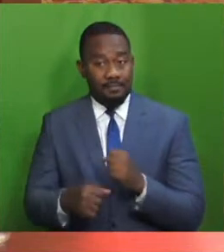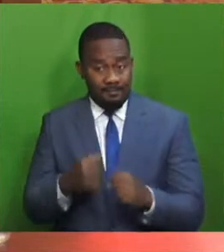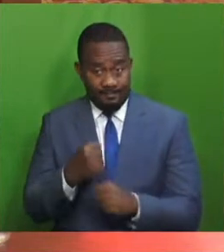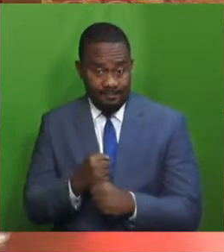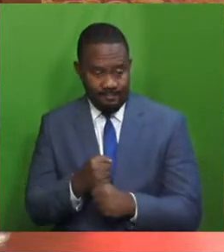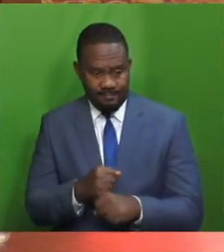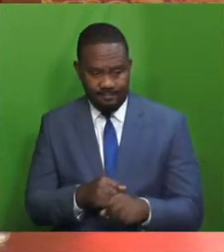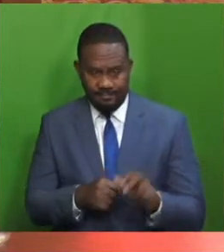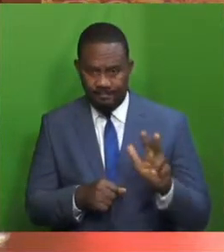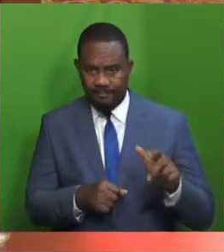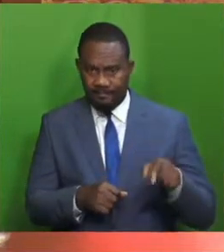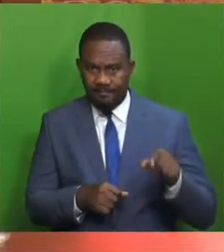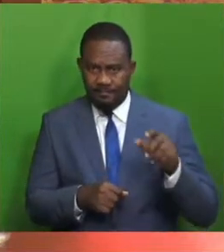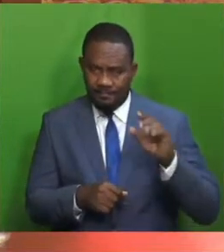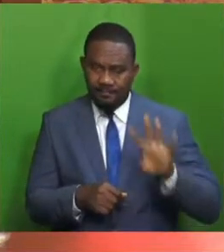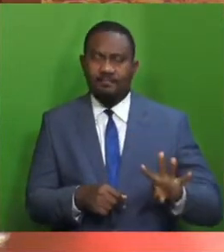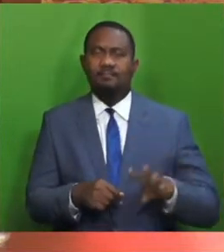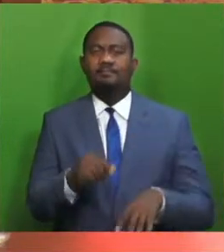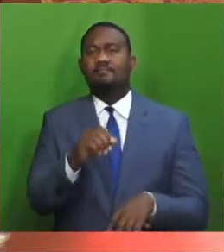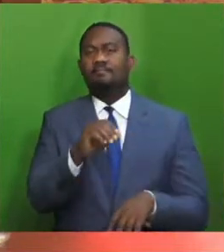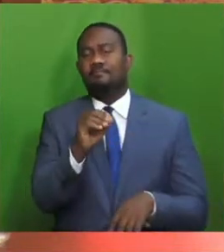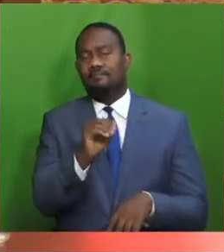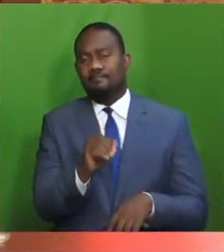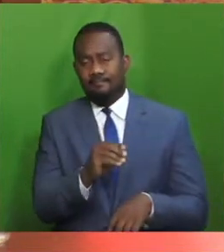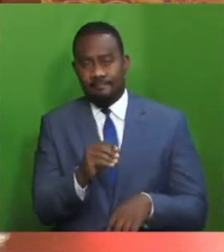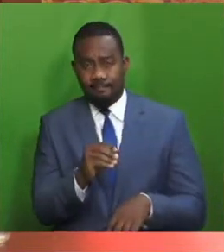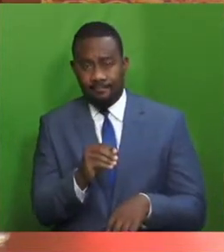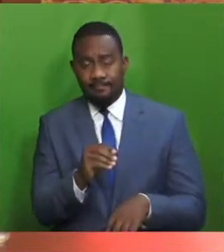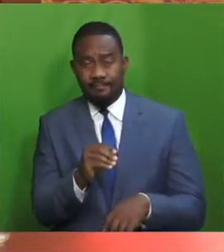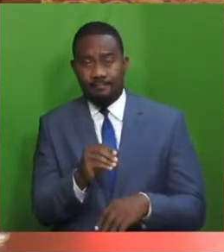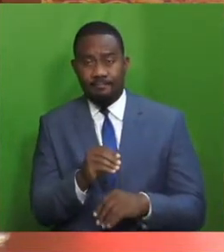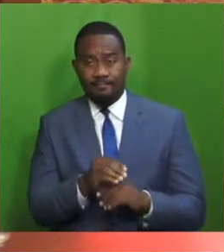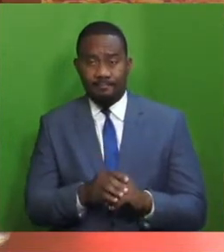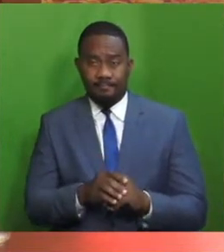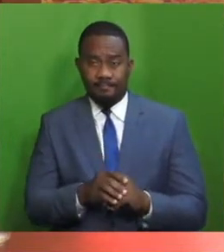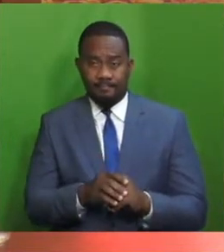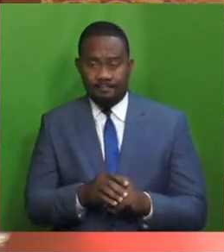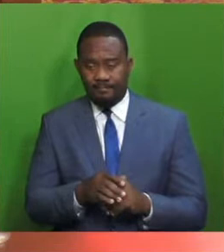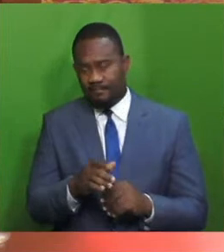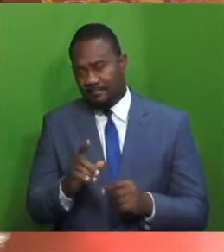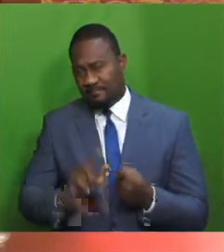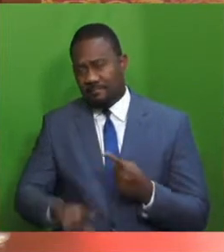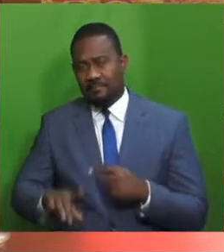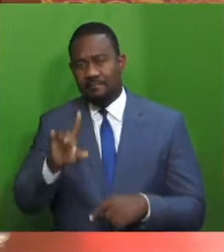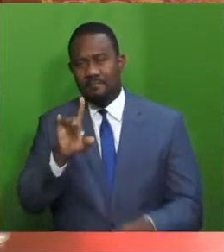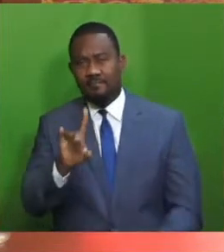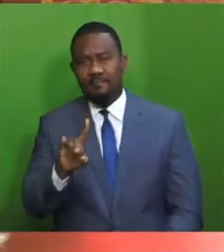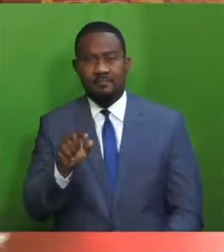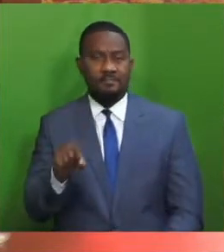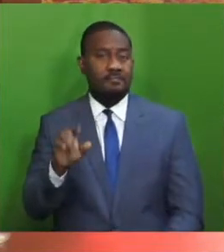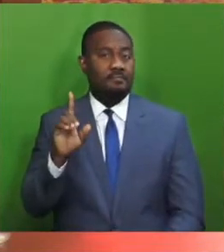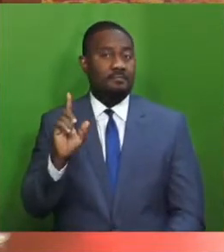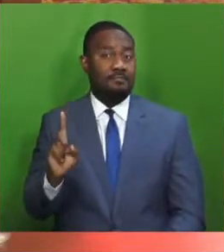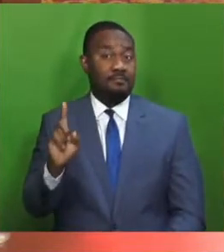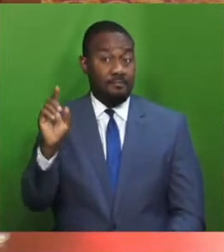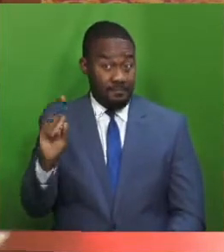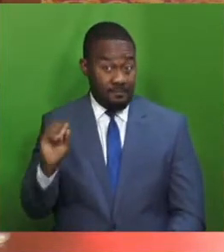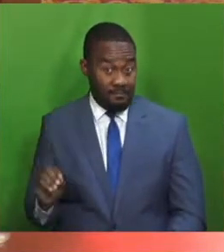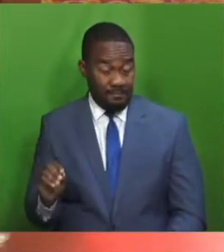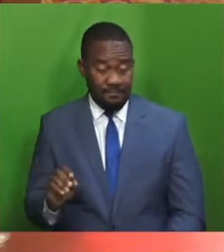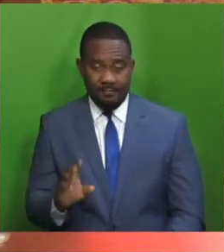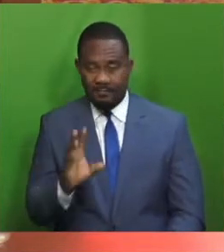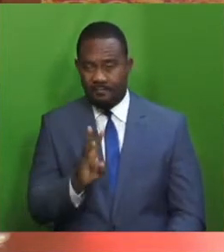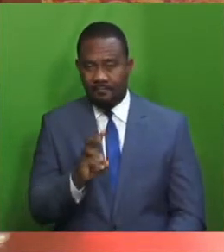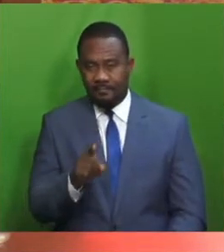3.4 in 2016, which was the worst in 22 years, to 8.1 in 2017, 6.3